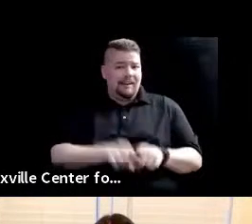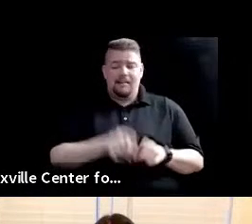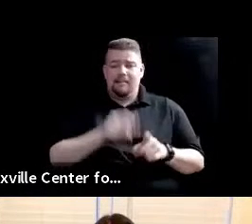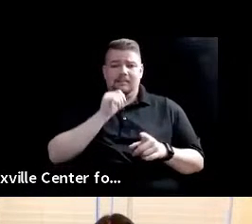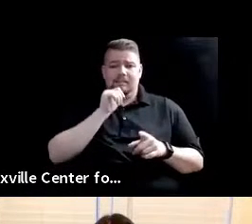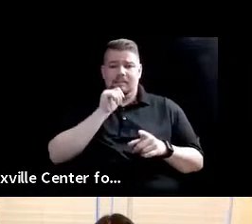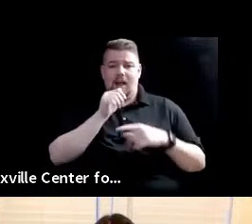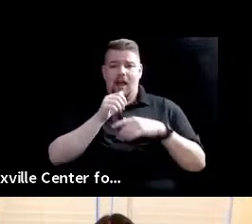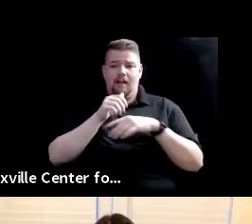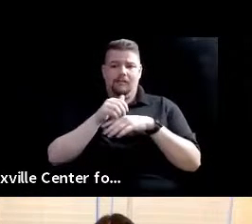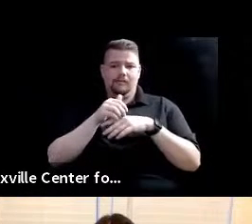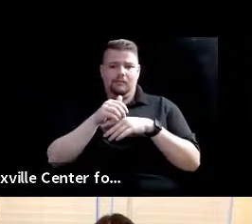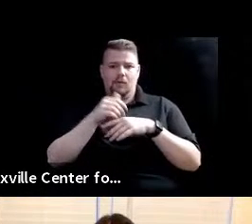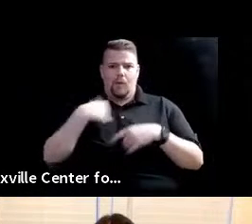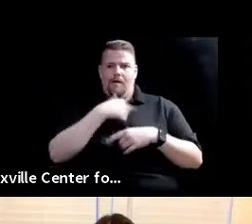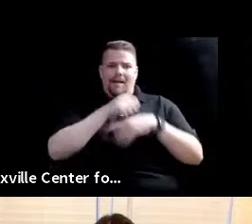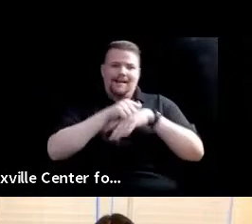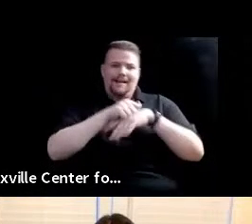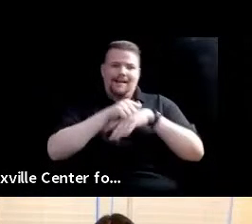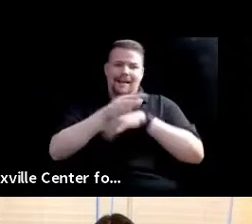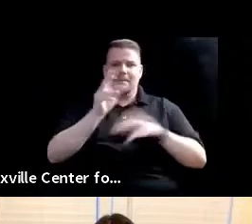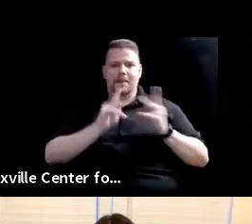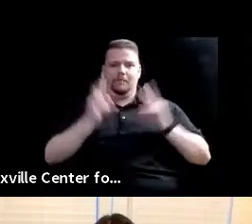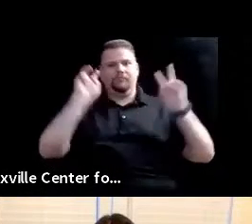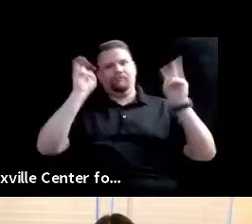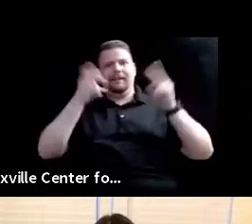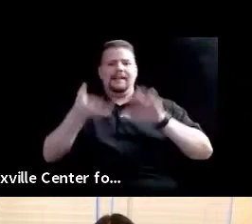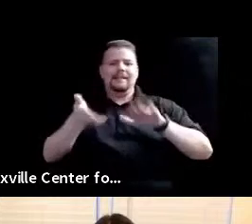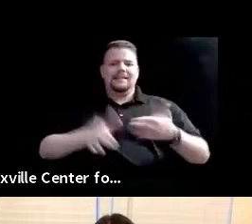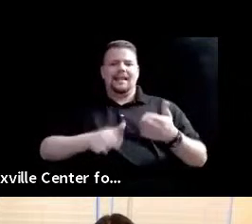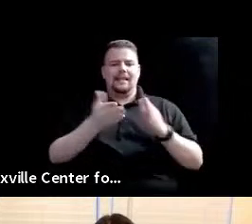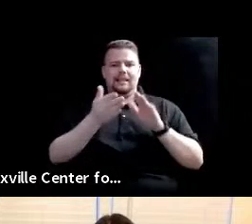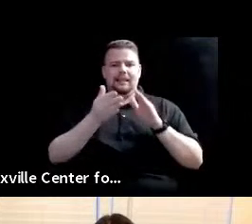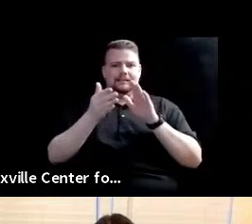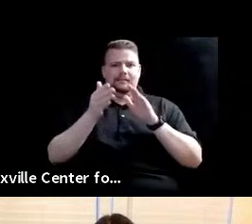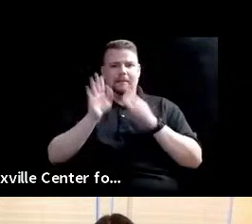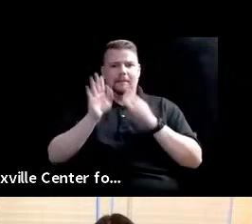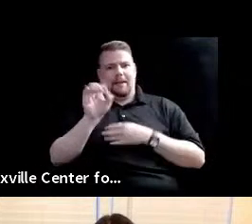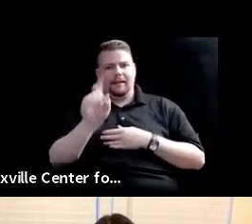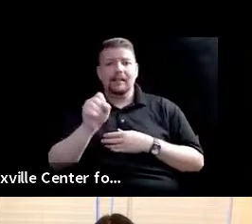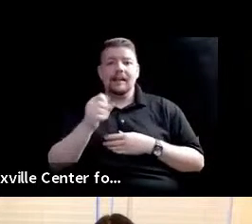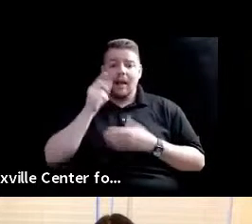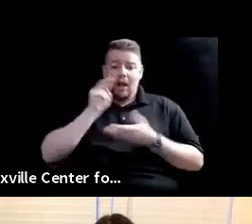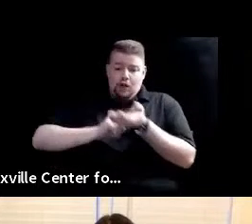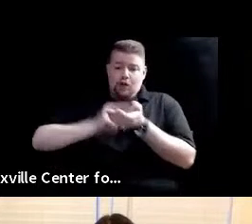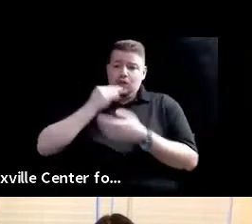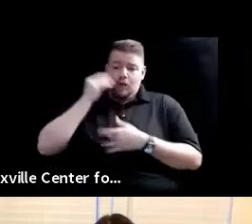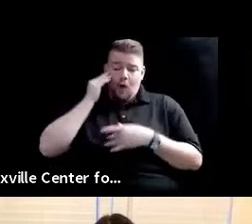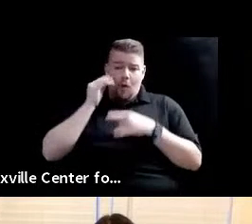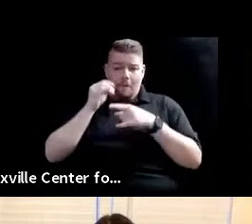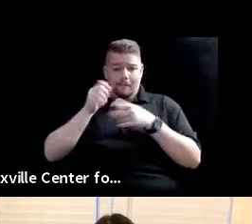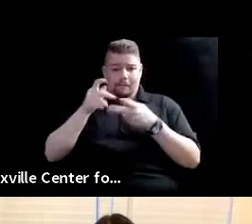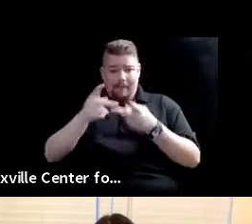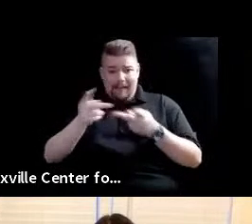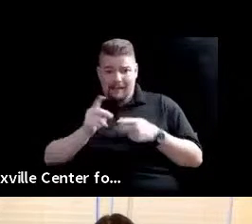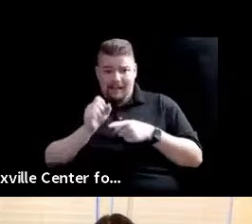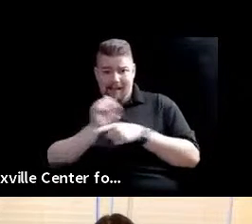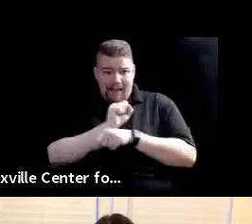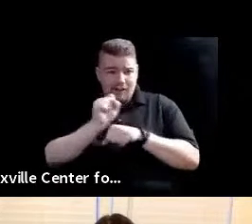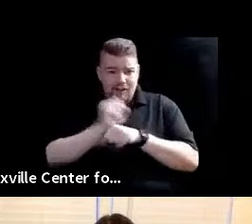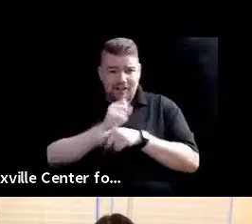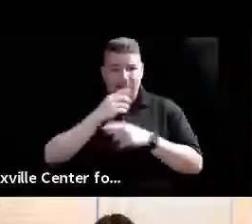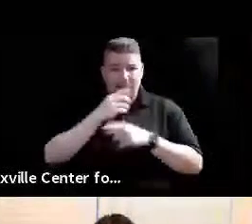to their deathbeds. I think the nursing home industry's got a bigger problem than the restaurants do. And